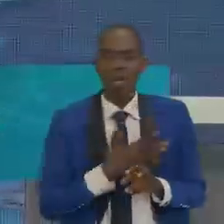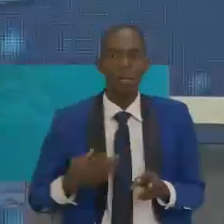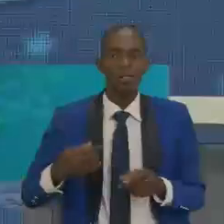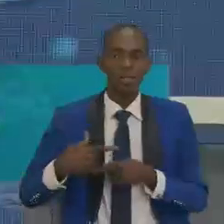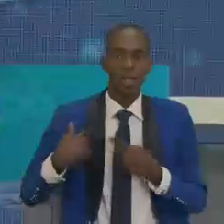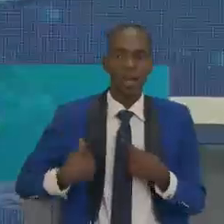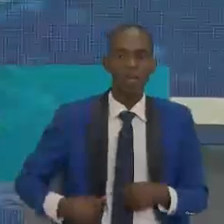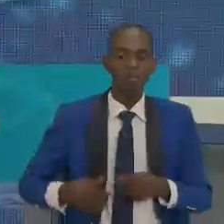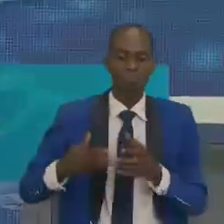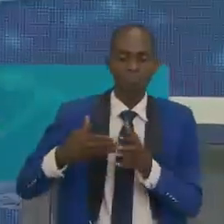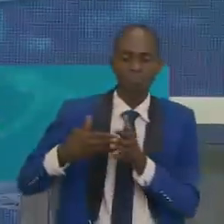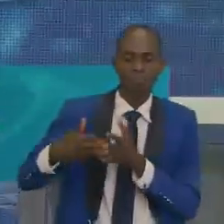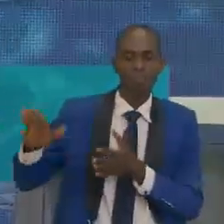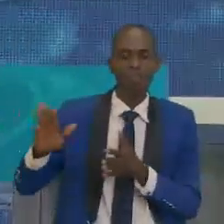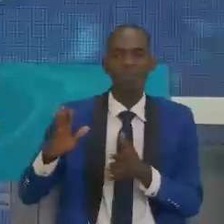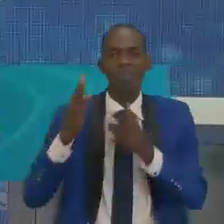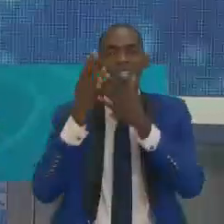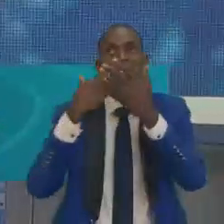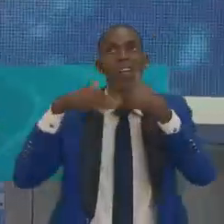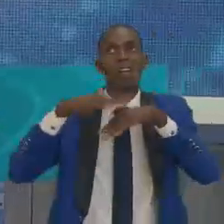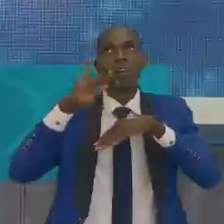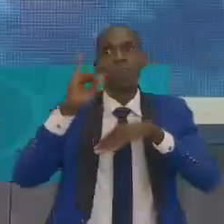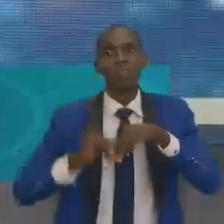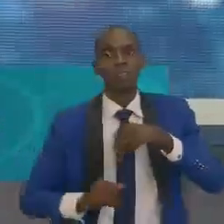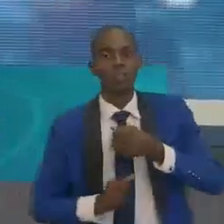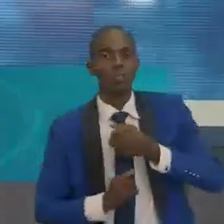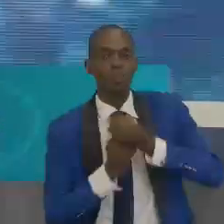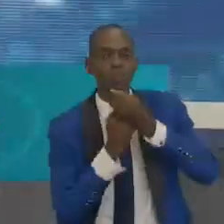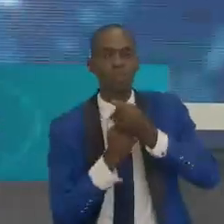rejecting heavenly assistance.